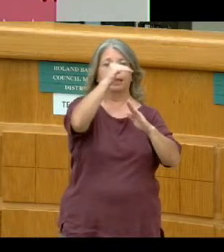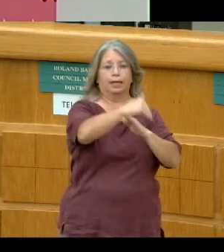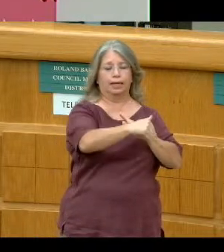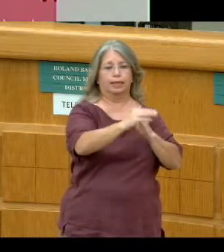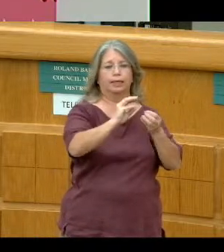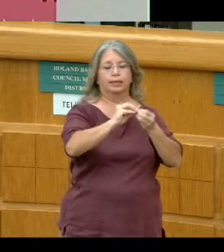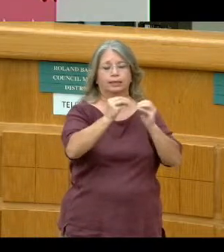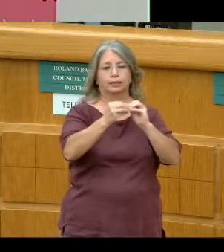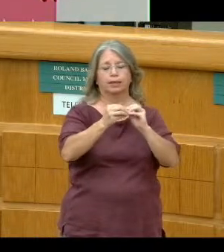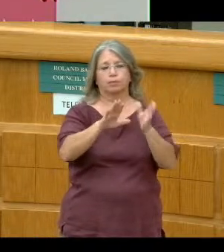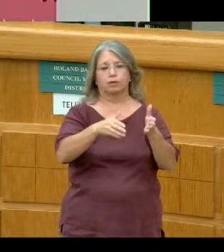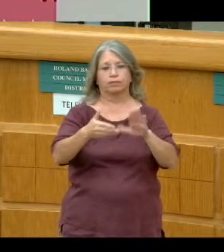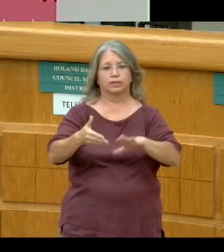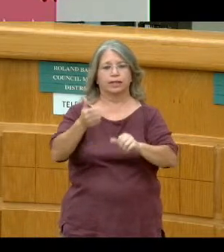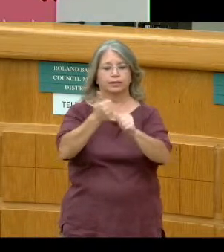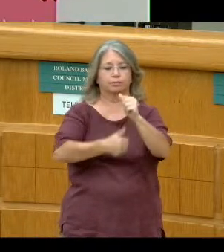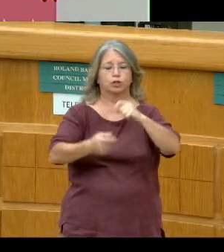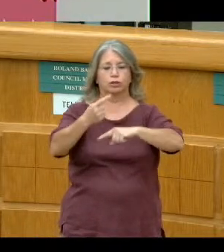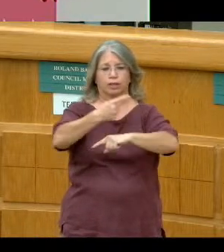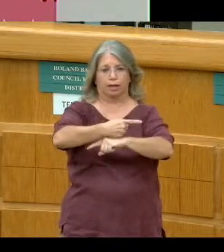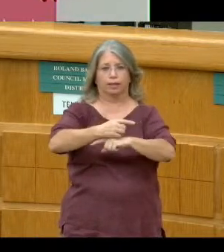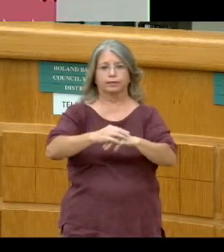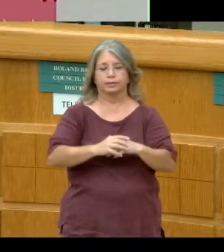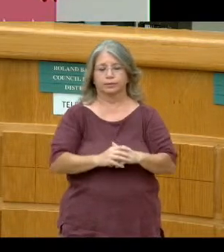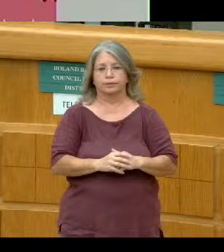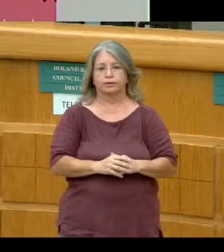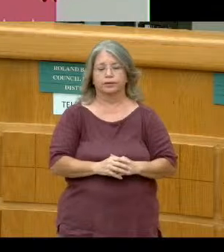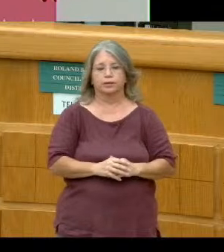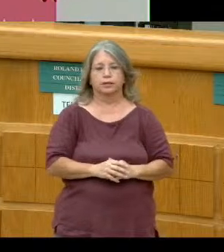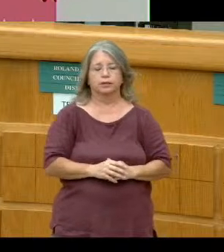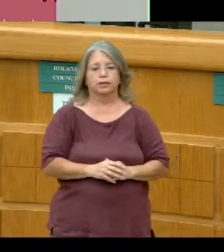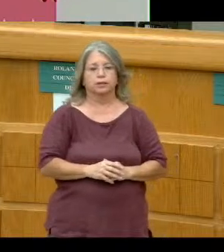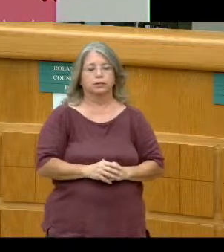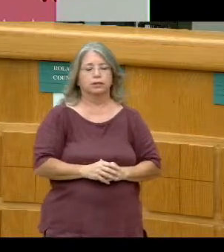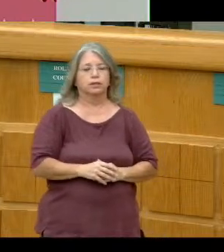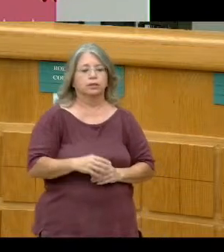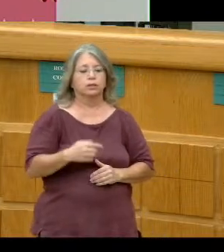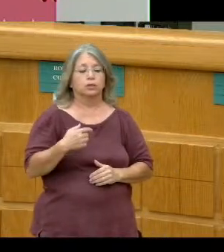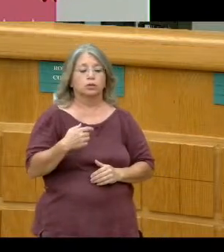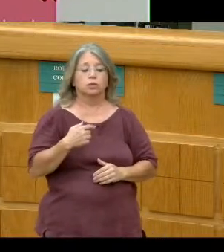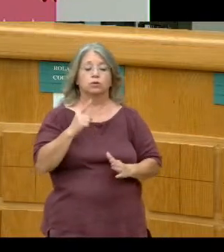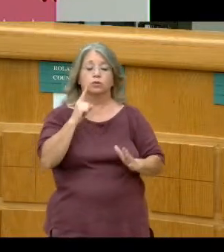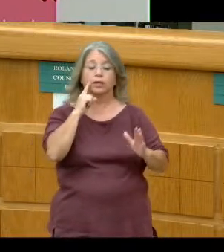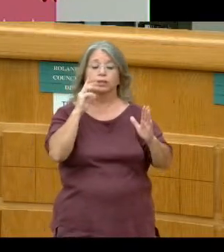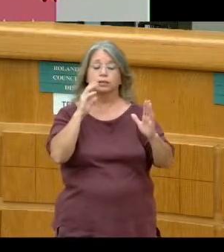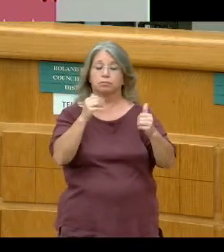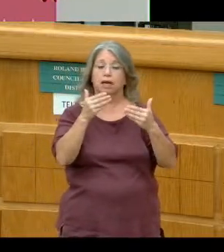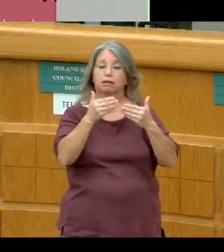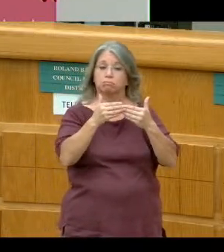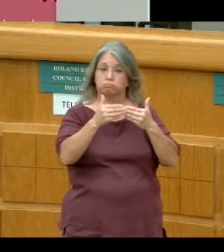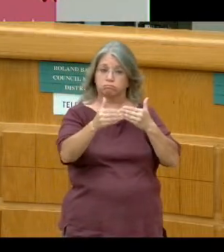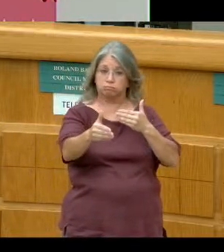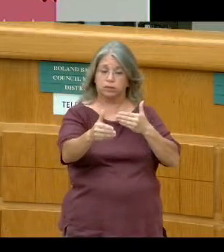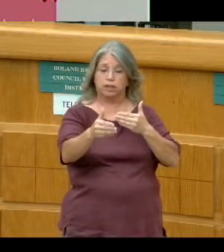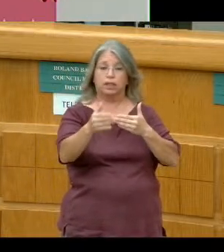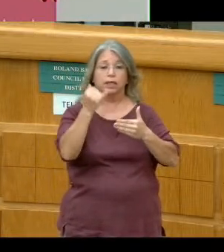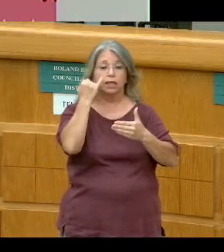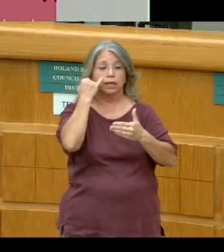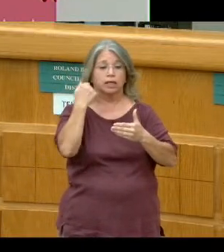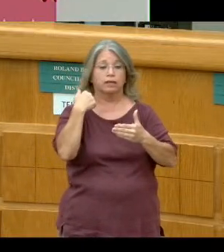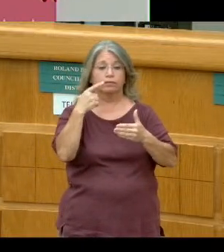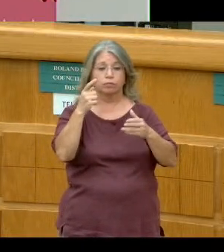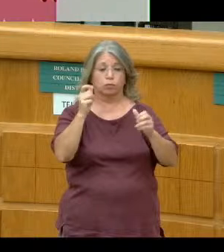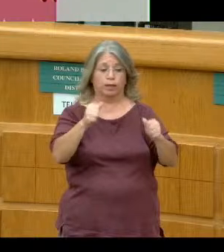fatalities per day as predicted by the model. And so we expect that from here forward, if we can continue social distancing the way that we have